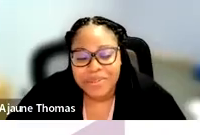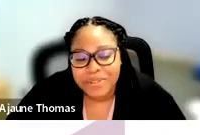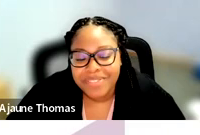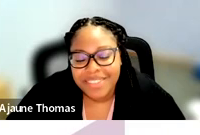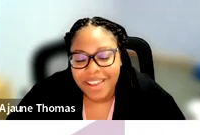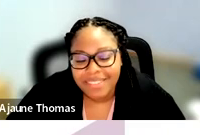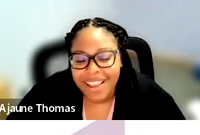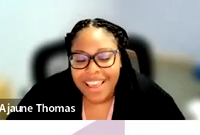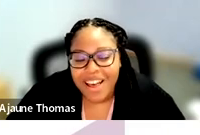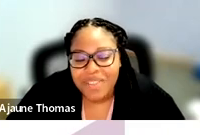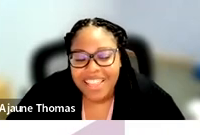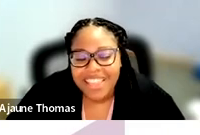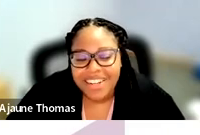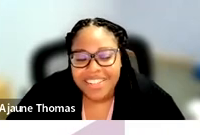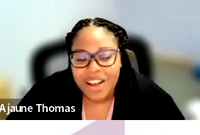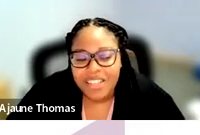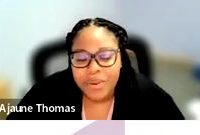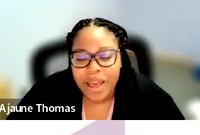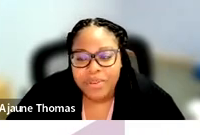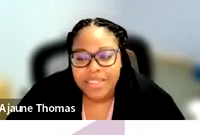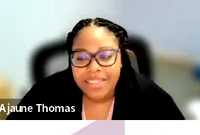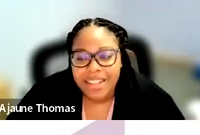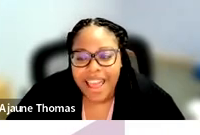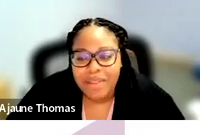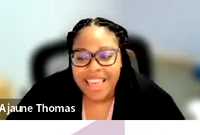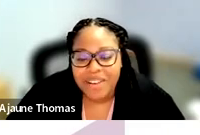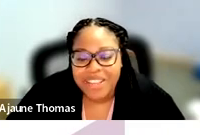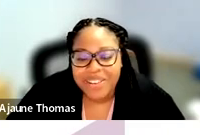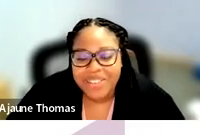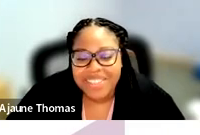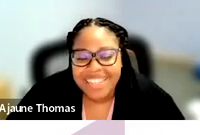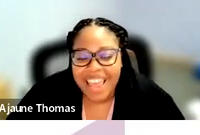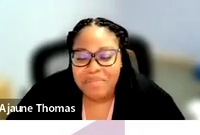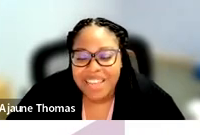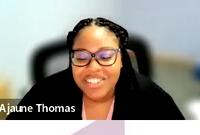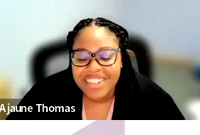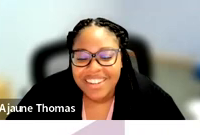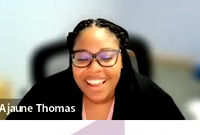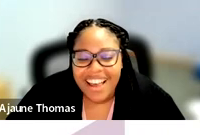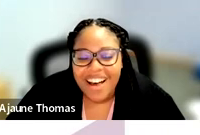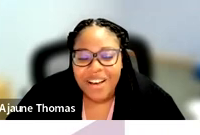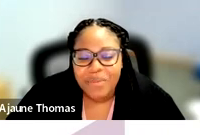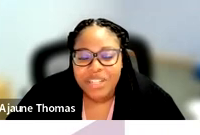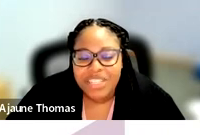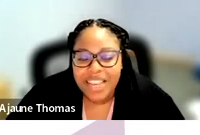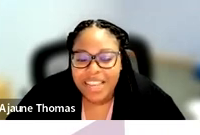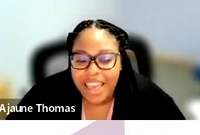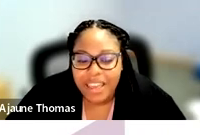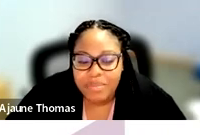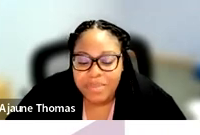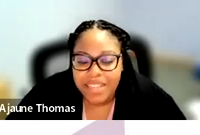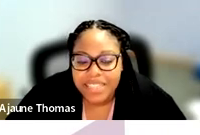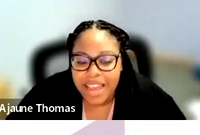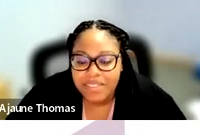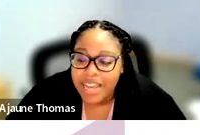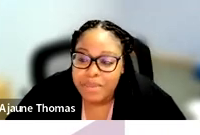that's cool. That's fine. And then there's also, I was telling Abby that we use Game Pigeon. Which is like a